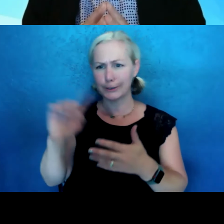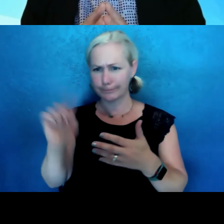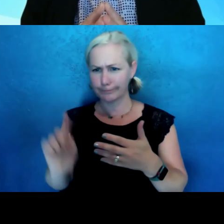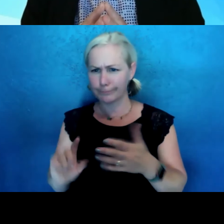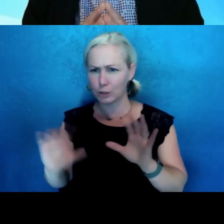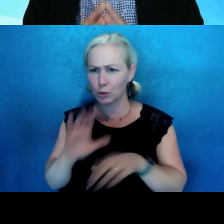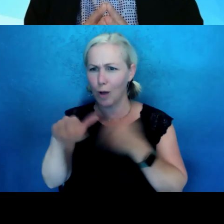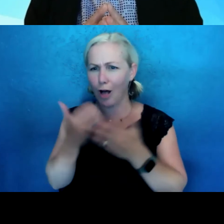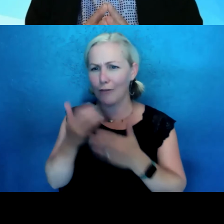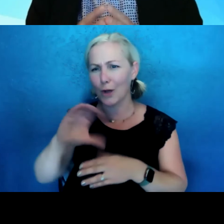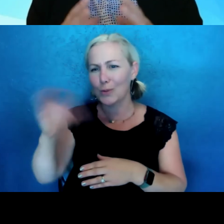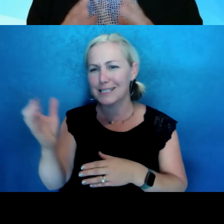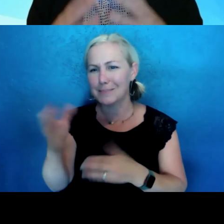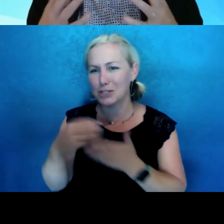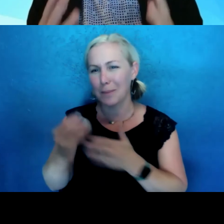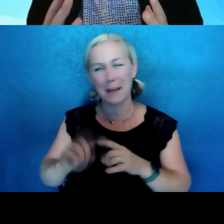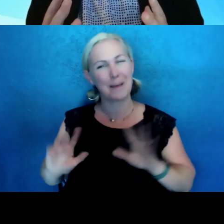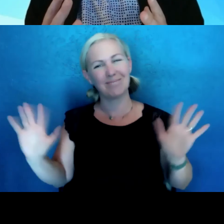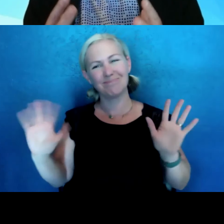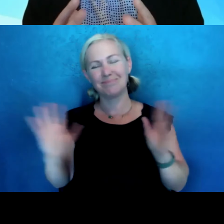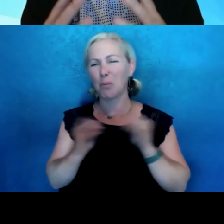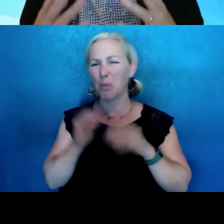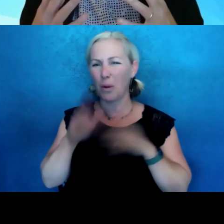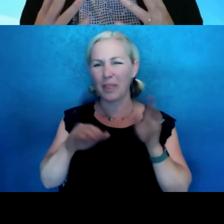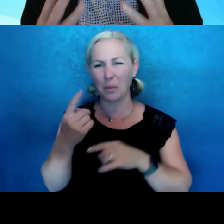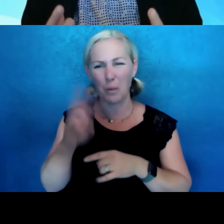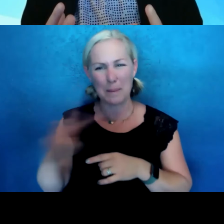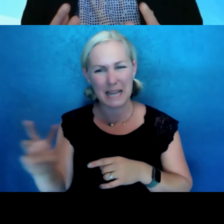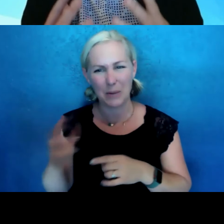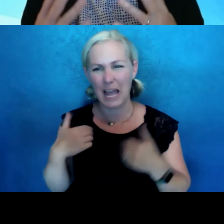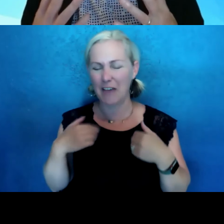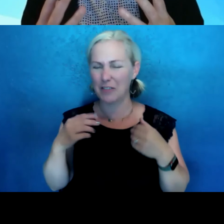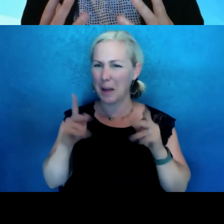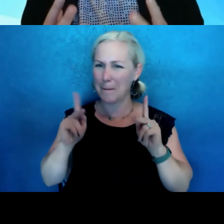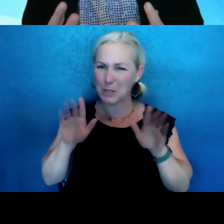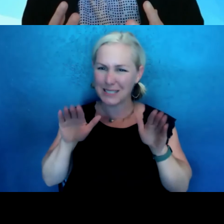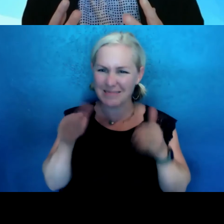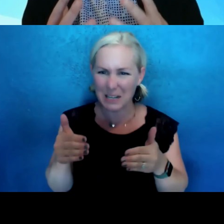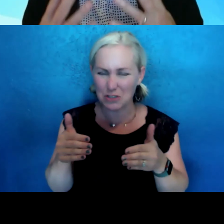we're so much more than a website. We are that person-centered, listening,